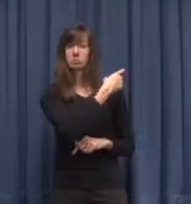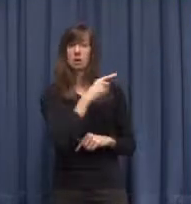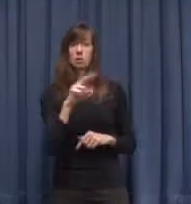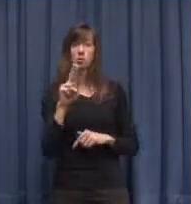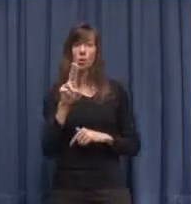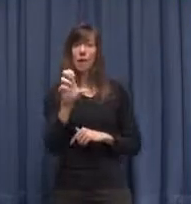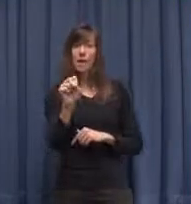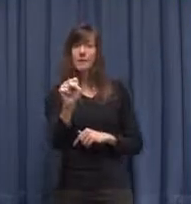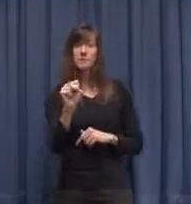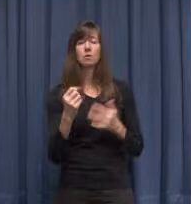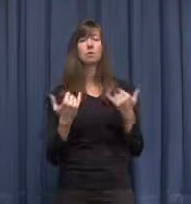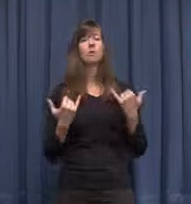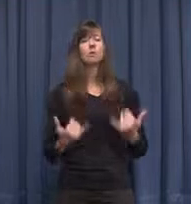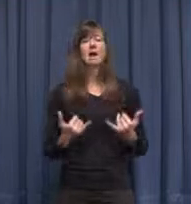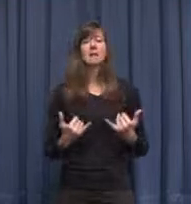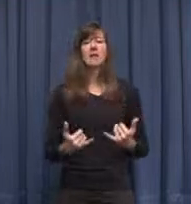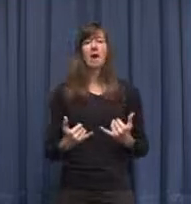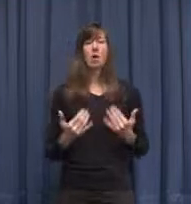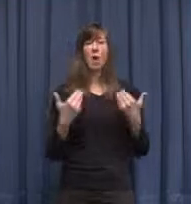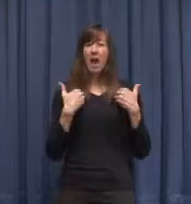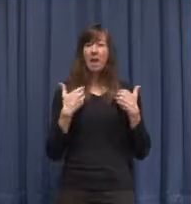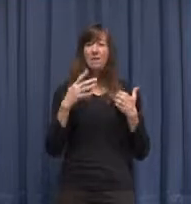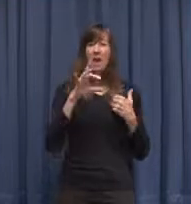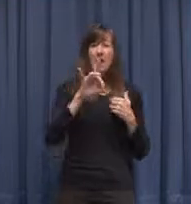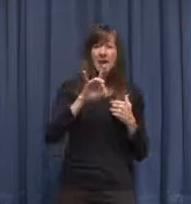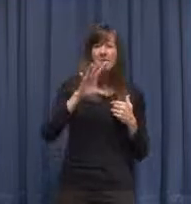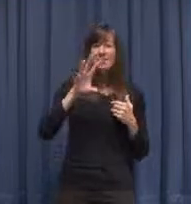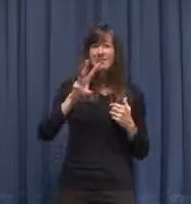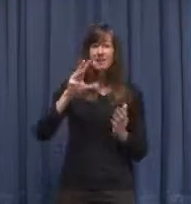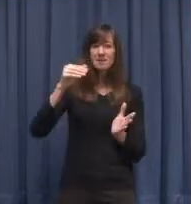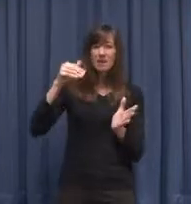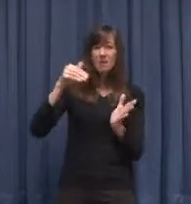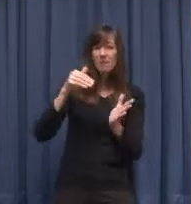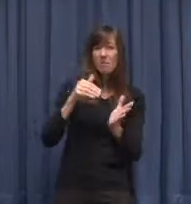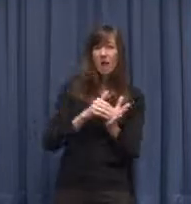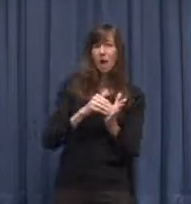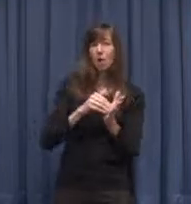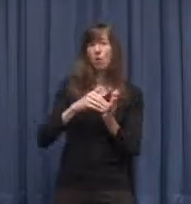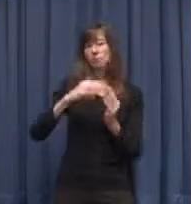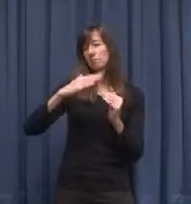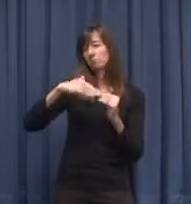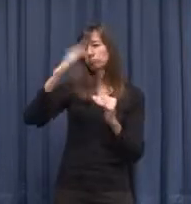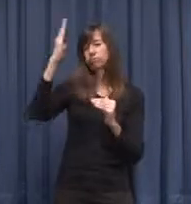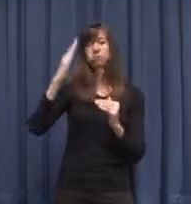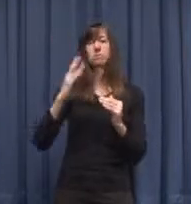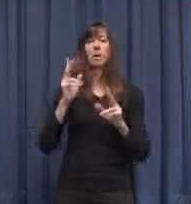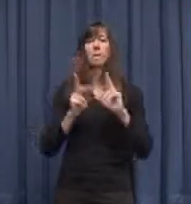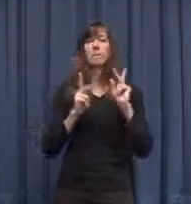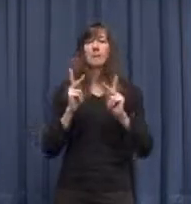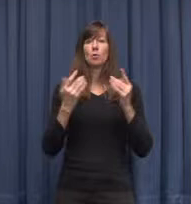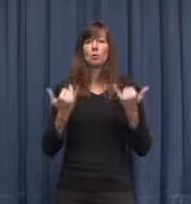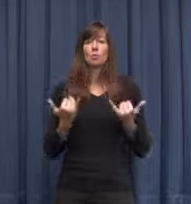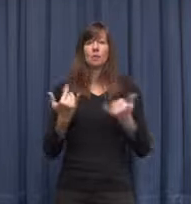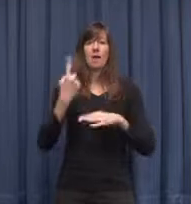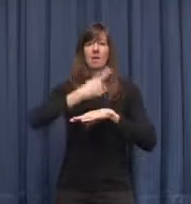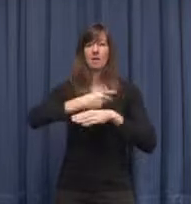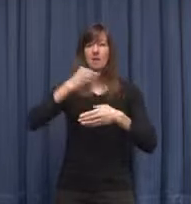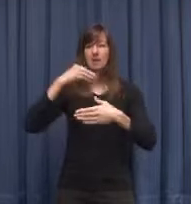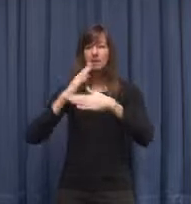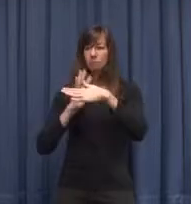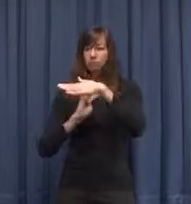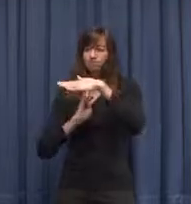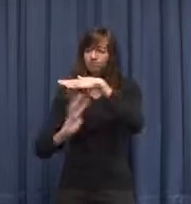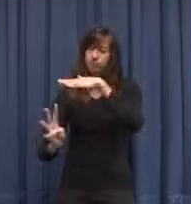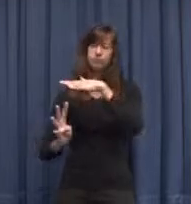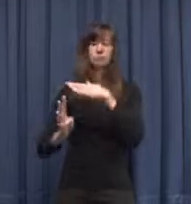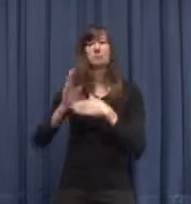have 86,000 plus people today in the hospital due to COVID, and those numbers are